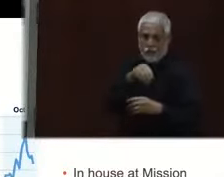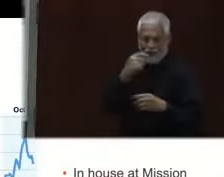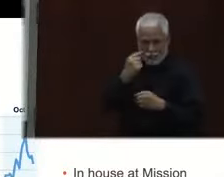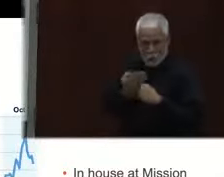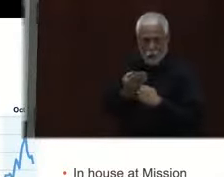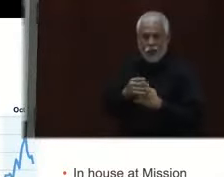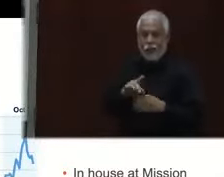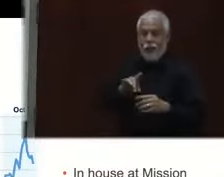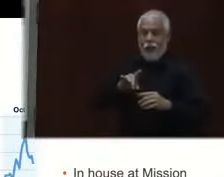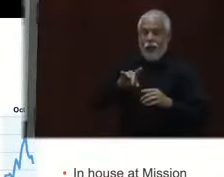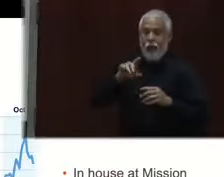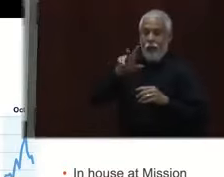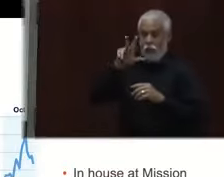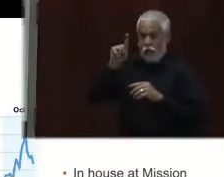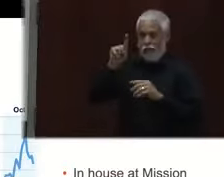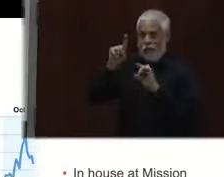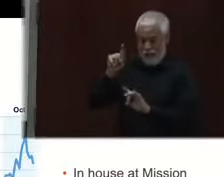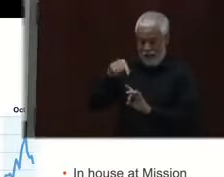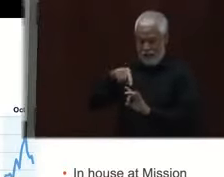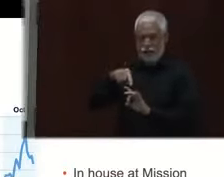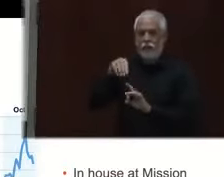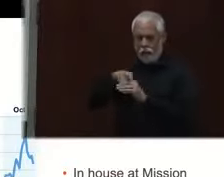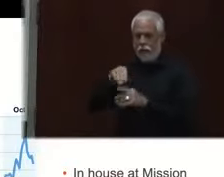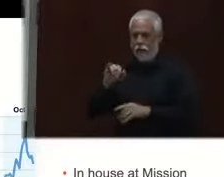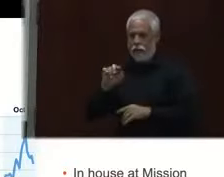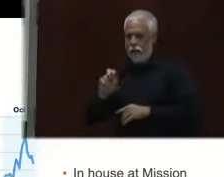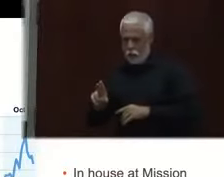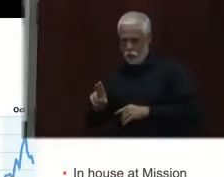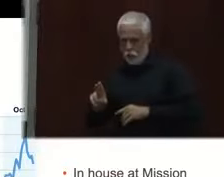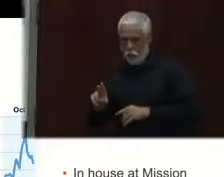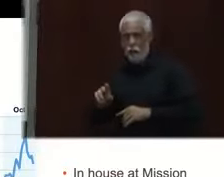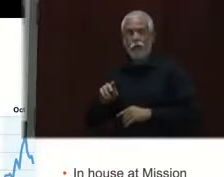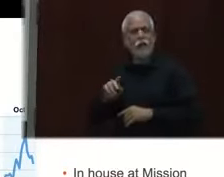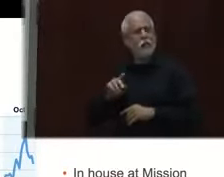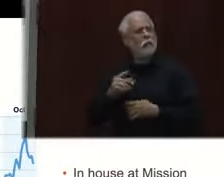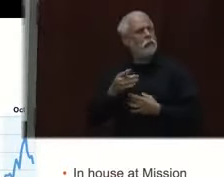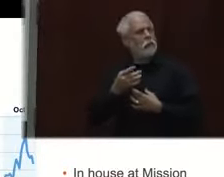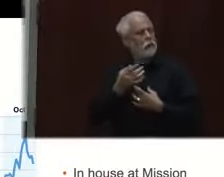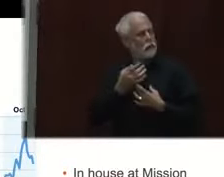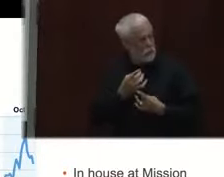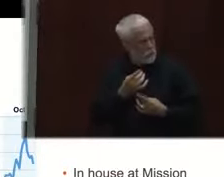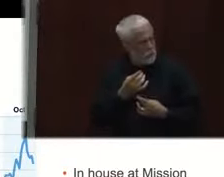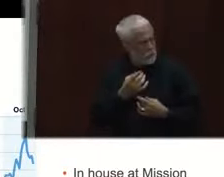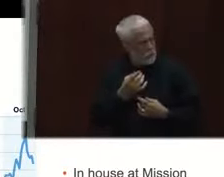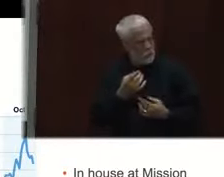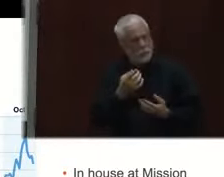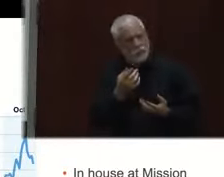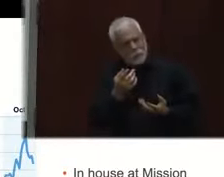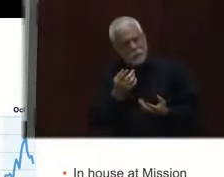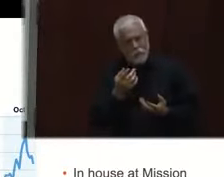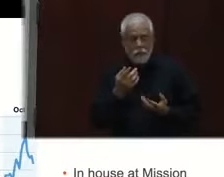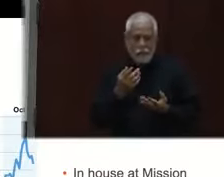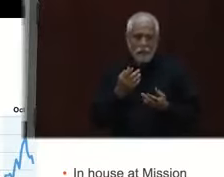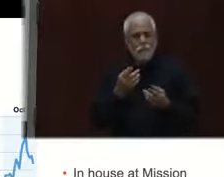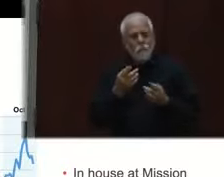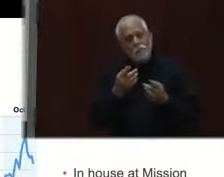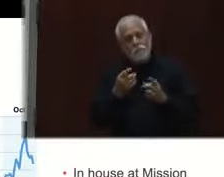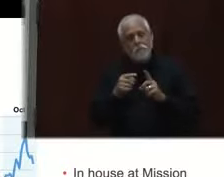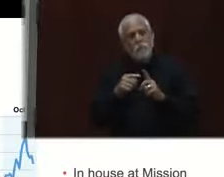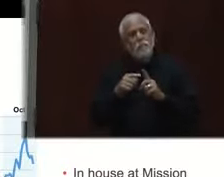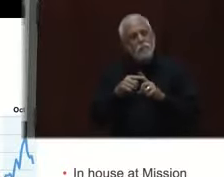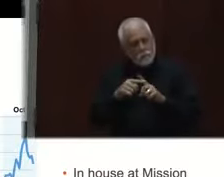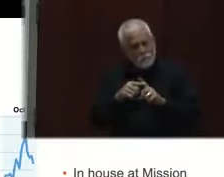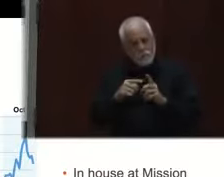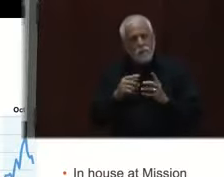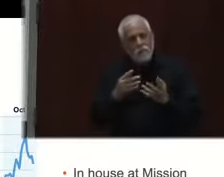morning, 8 of whom were in the ICU. What I find most interesting, however, and perhaps slightly encouraging,